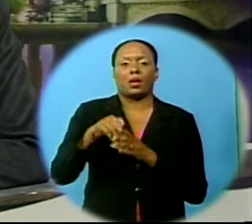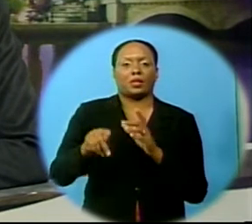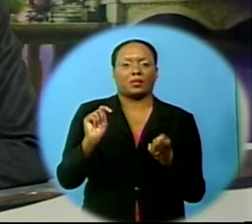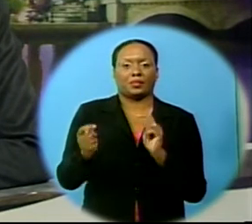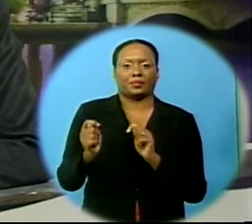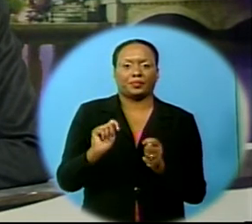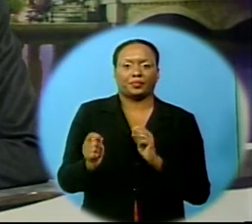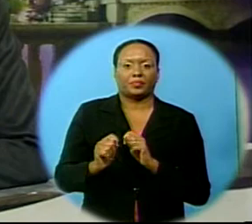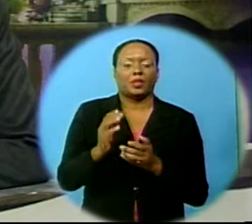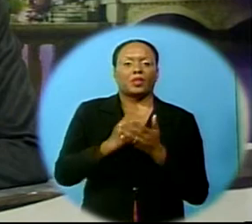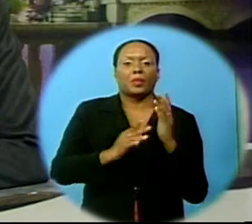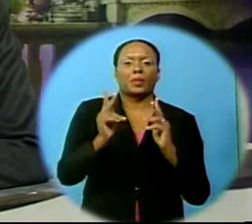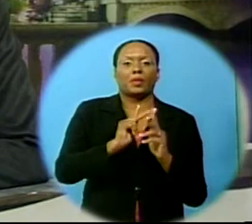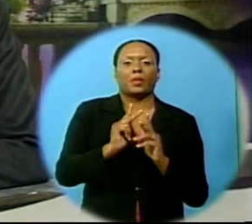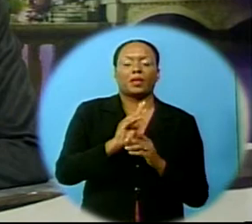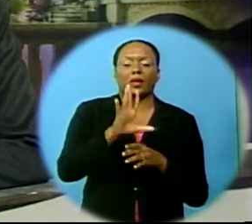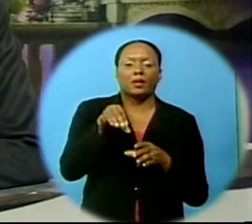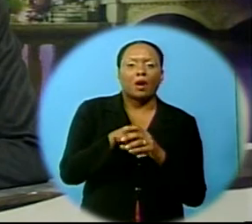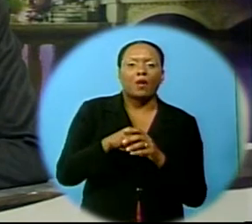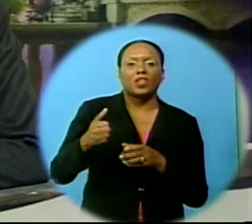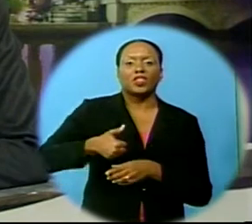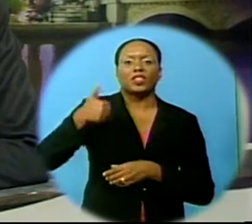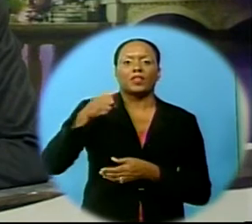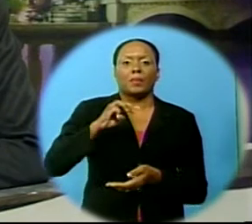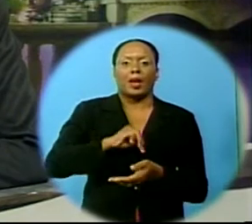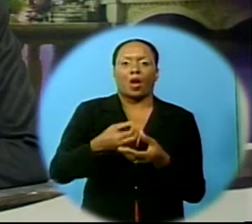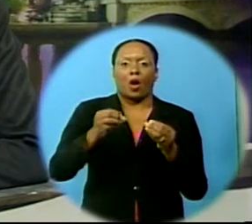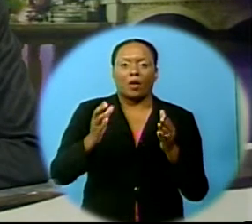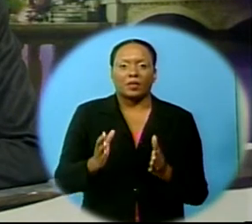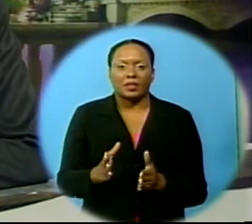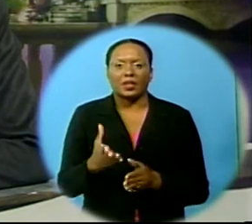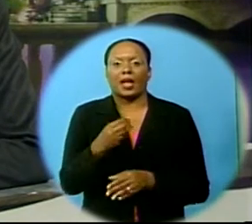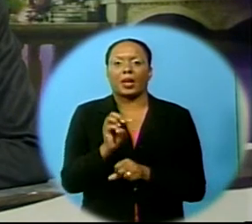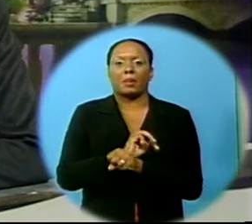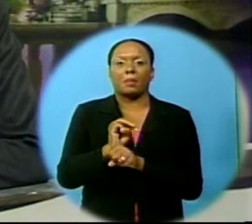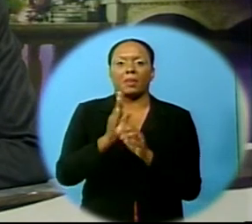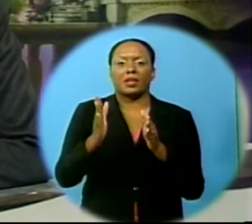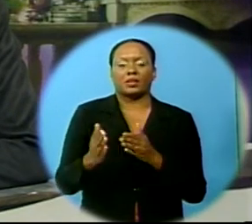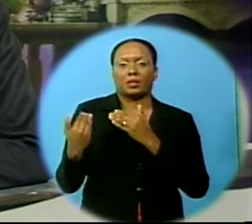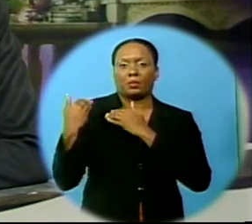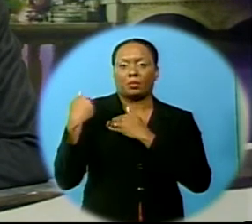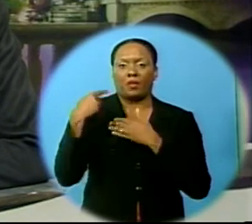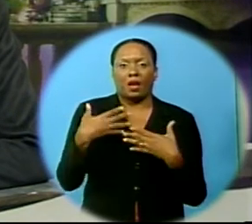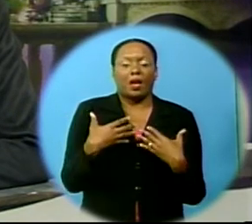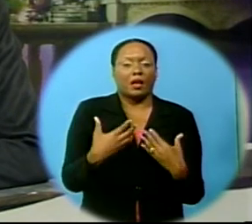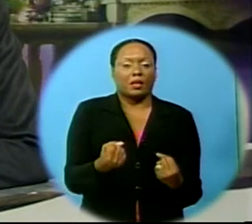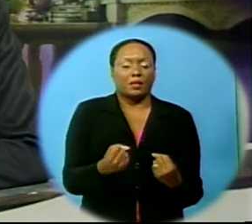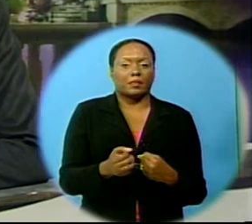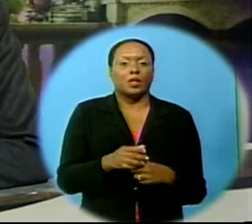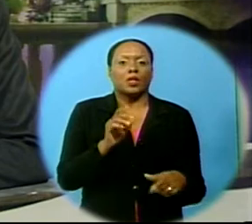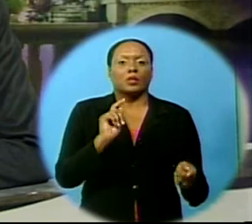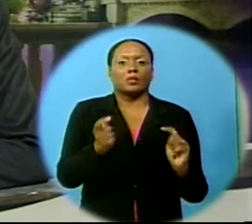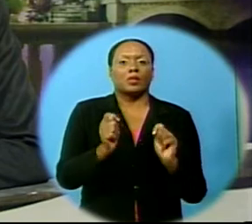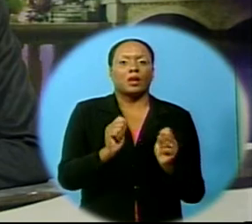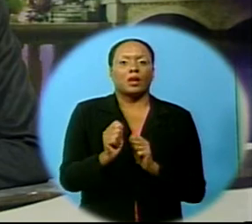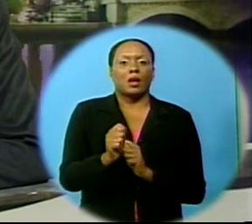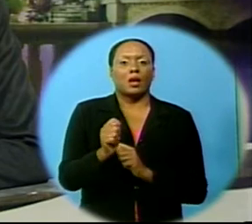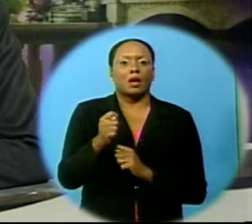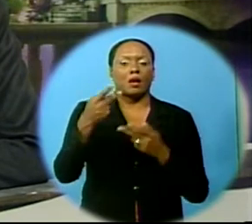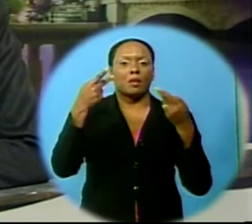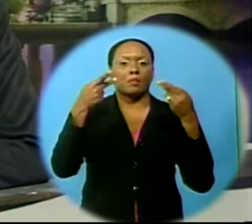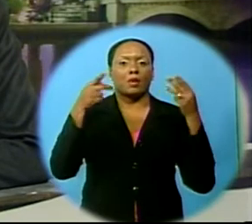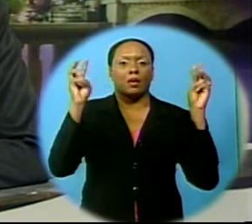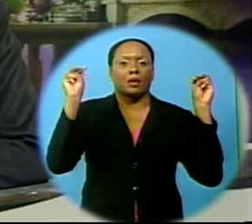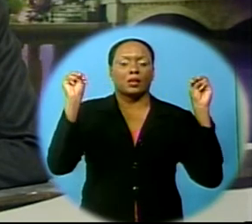Security Gabrielle Springer and Chief Medical Officer Dr. Joy St. John, along with the Minister of Health John Boyce. Trinidad and Tobago's Prime Minister